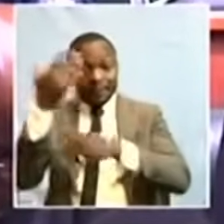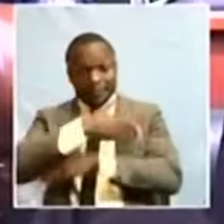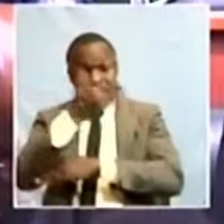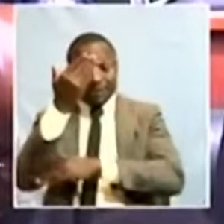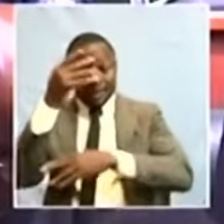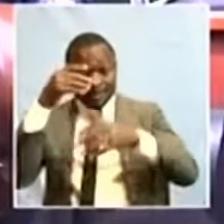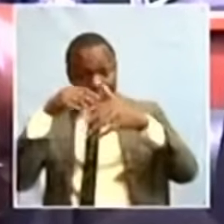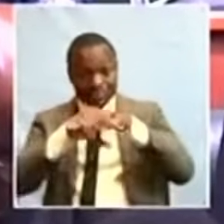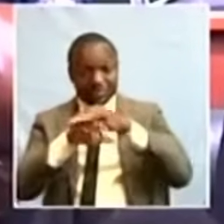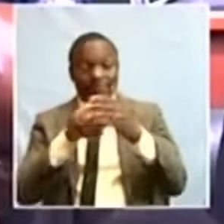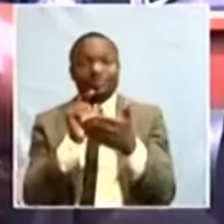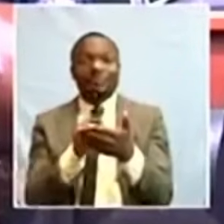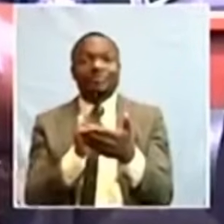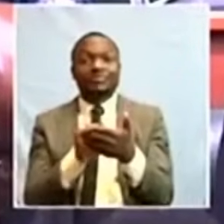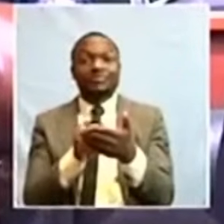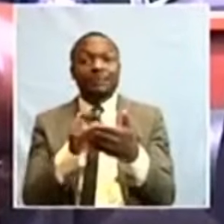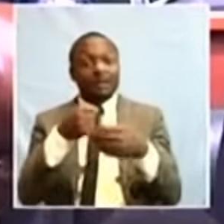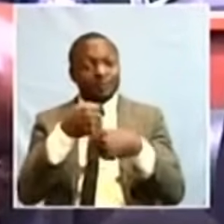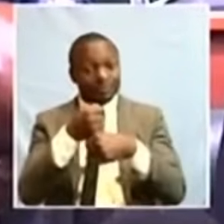Vice President, has made